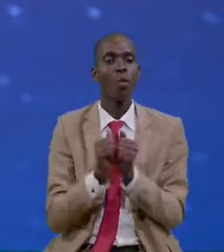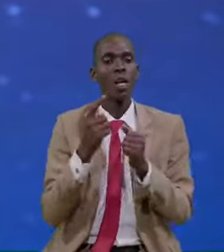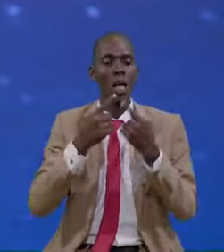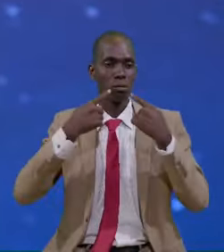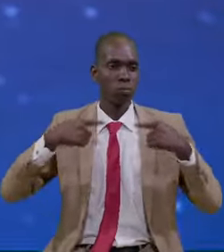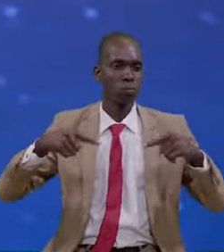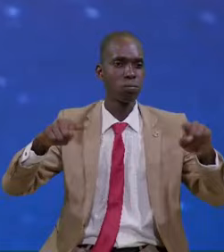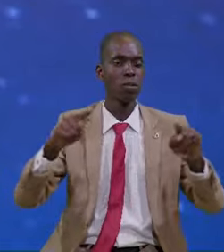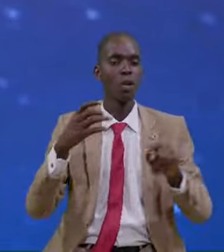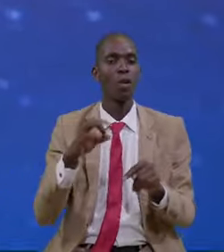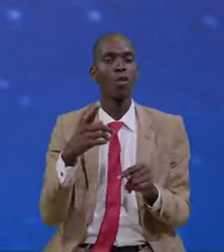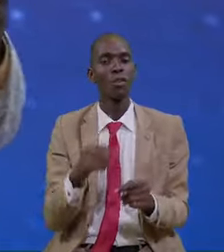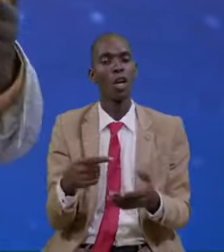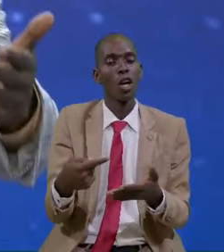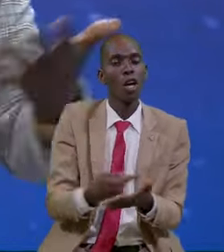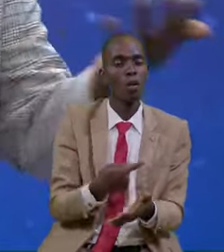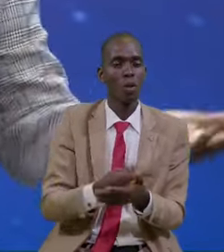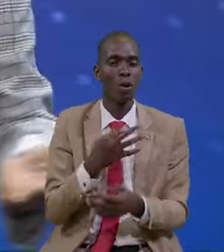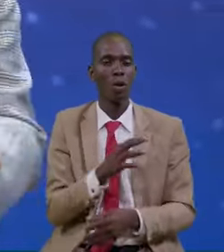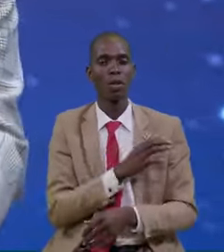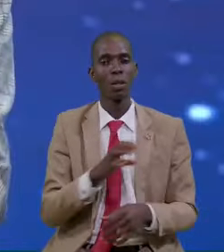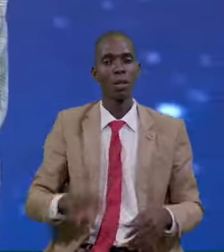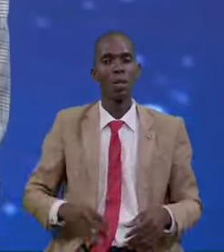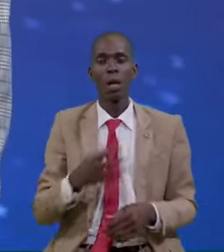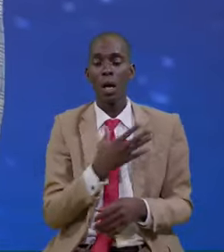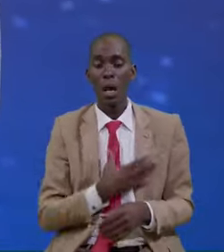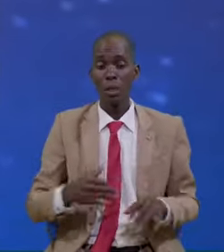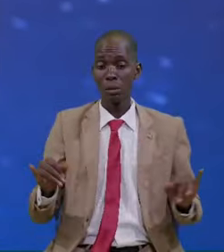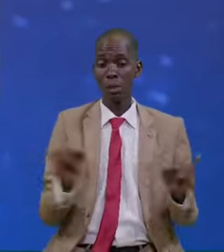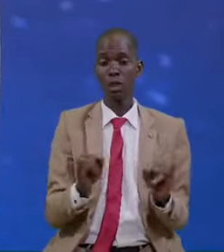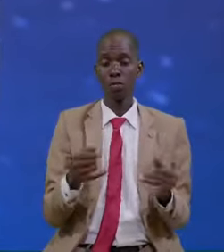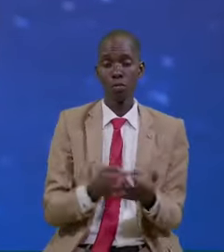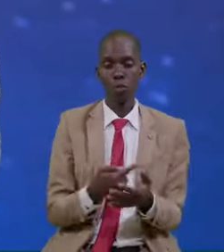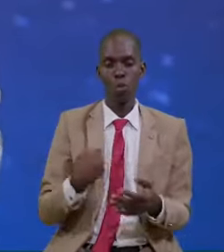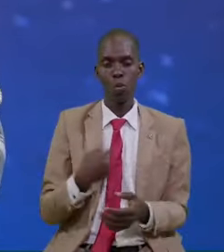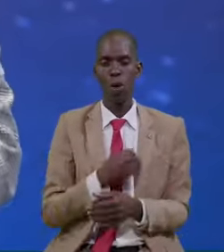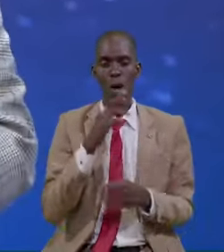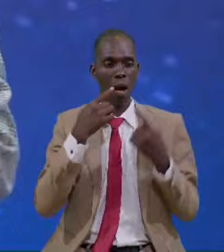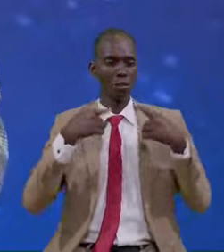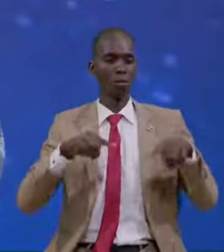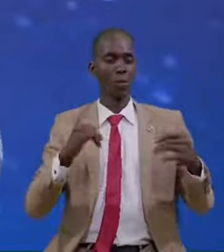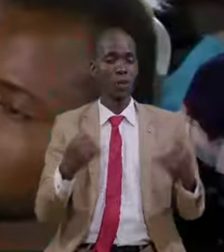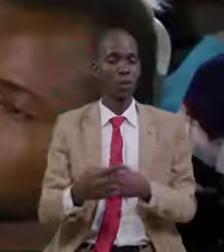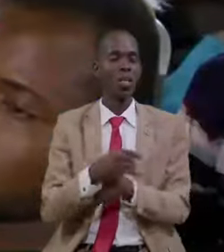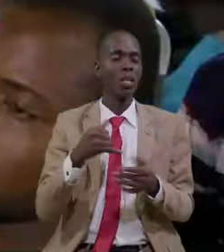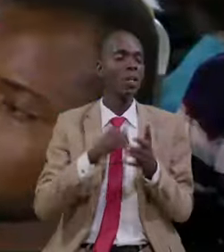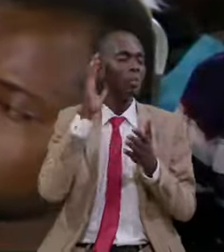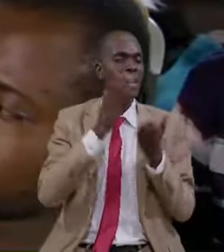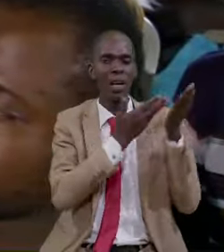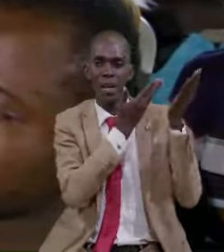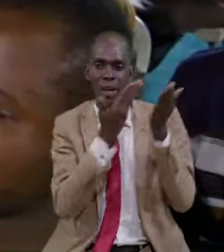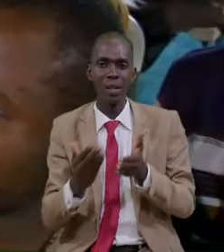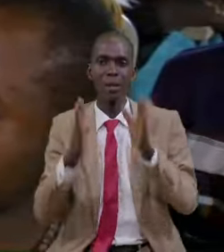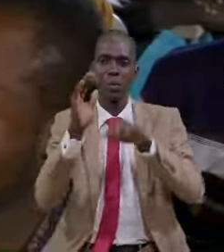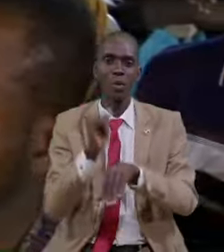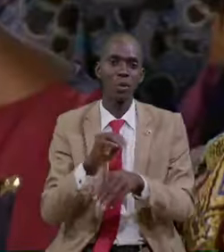the gospel of Christ. And the same gospel we're declaring today, it will bring miracle in your life,